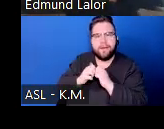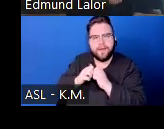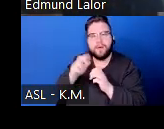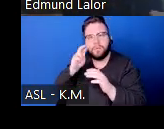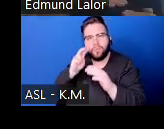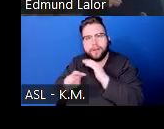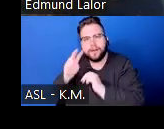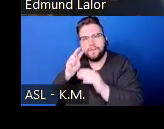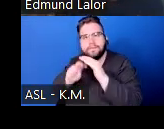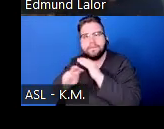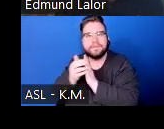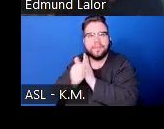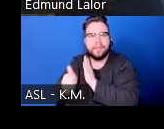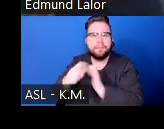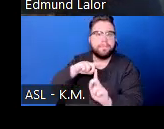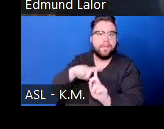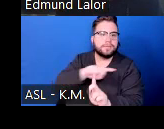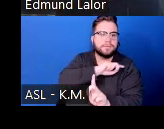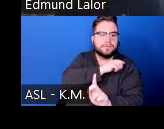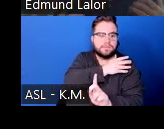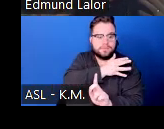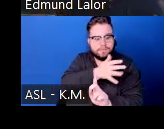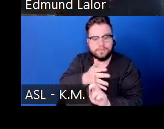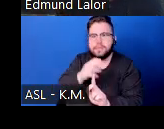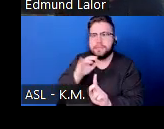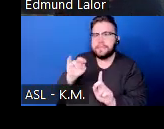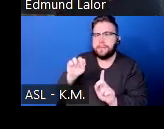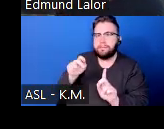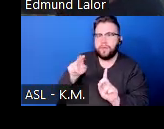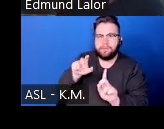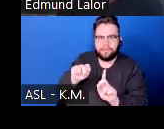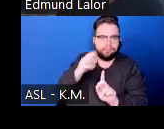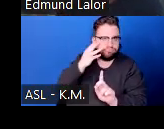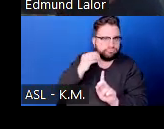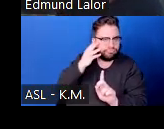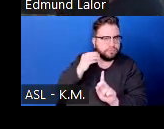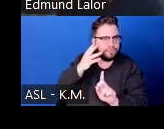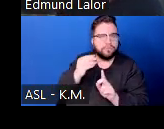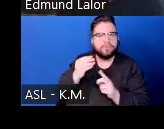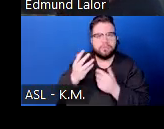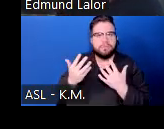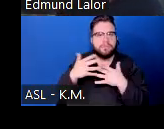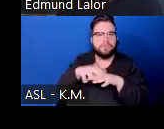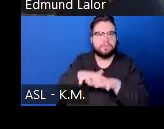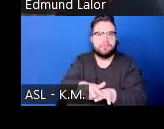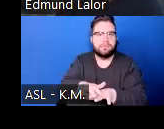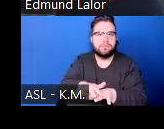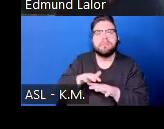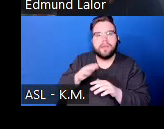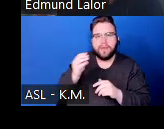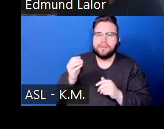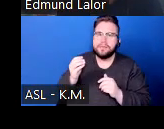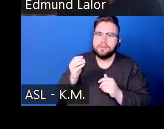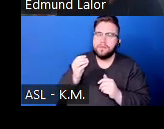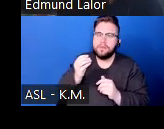world predictions with the sensory input. And again, this has been proposed to be altered in autism and schizophrenia